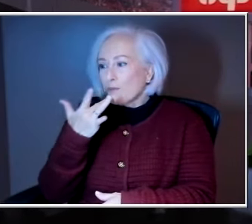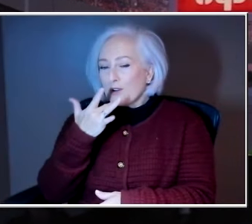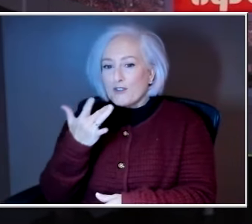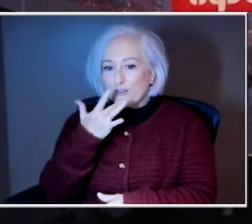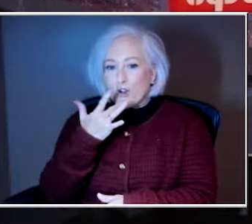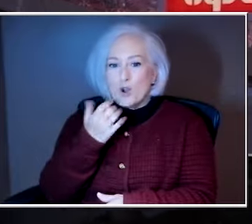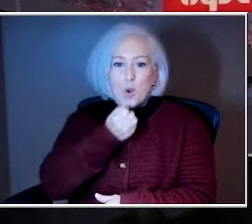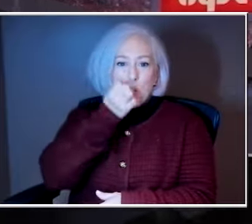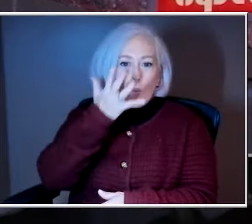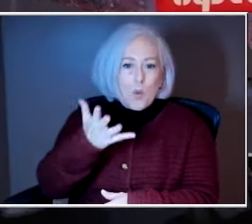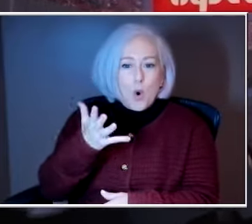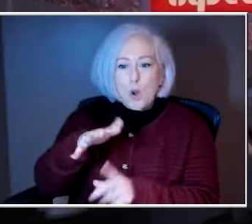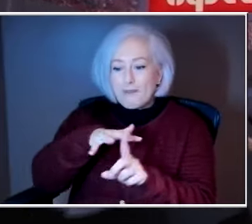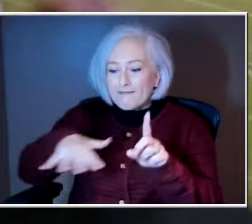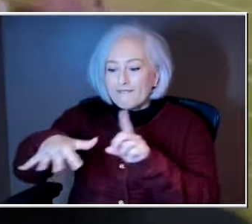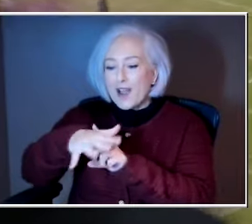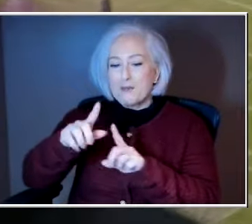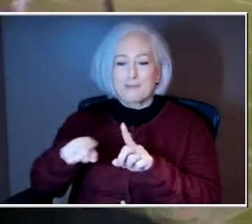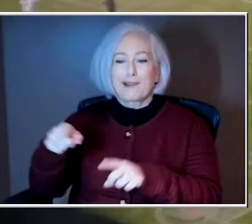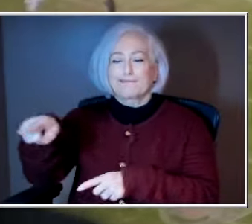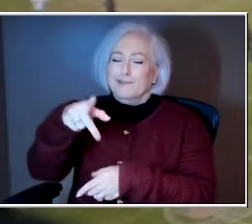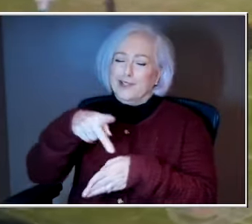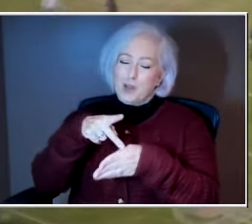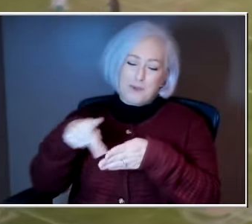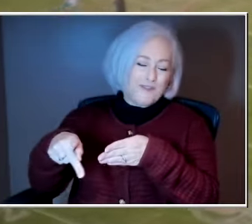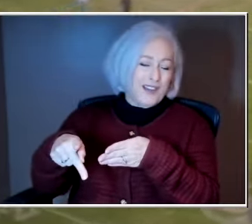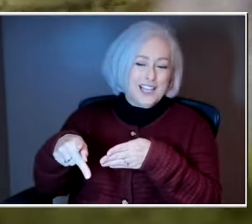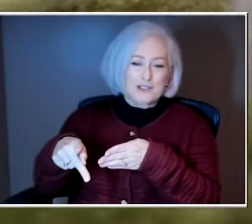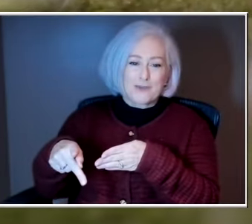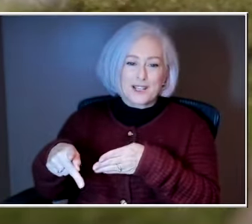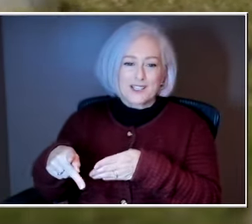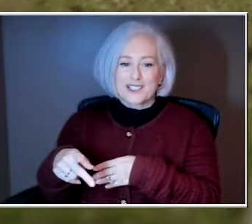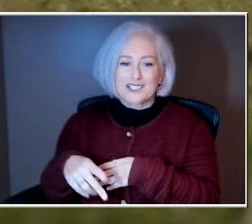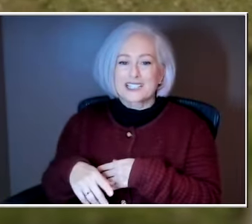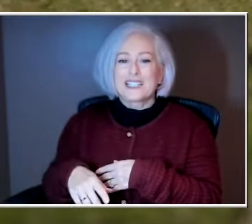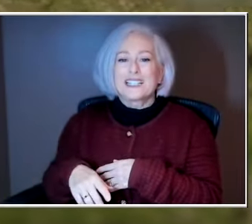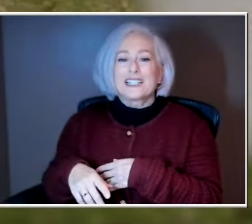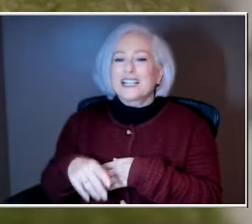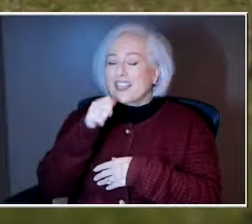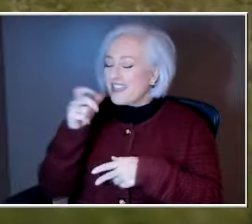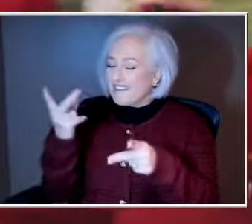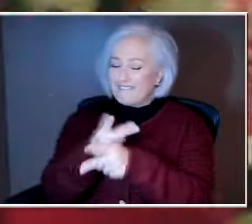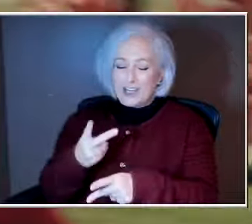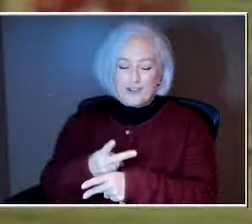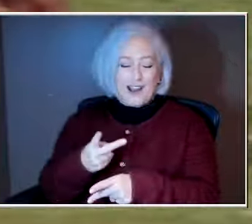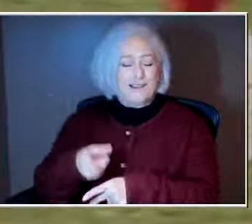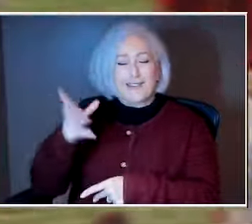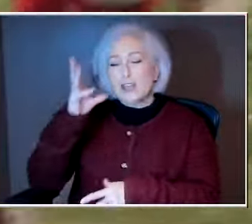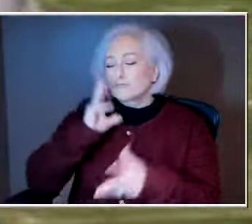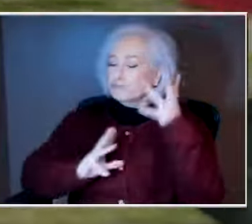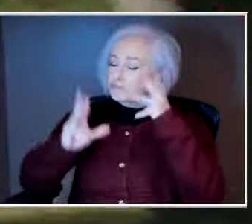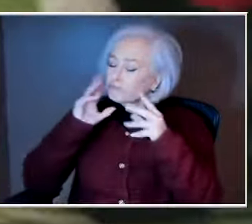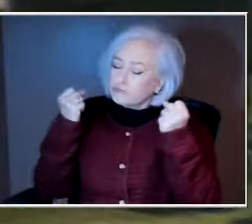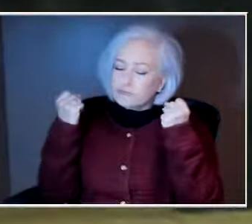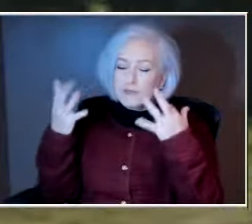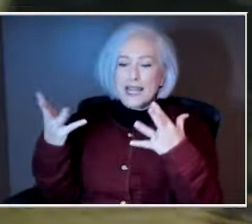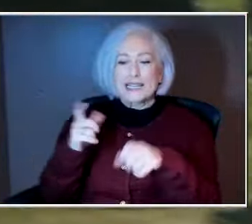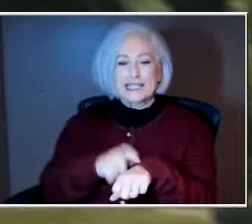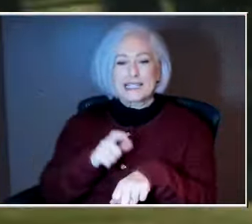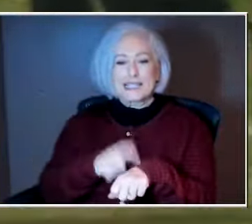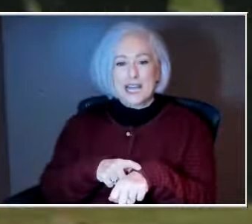These guys are professionals, and that's what they do. I don't think they overly stress about it. They just figure it out. They've been through it many times before. The biggest thing is handling the